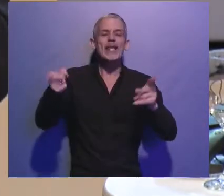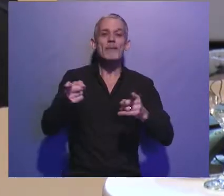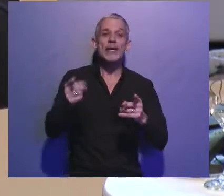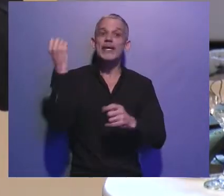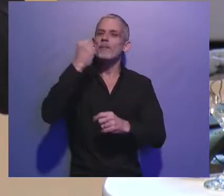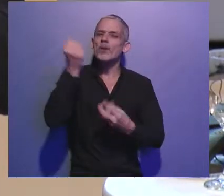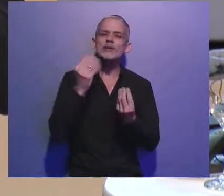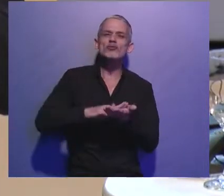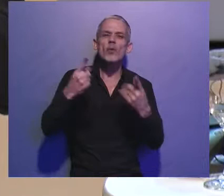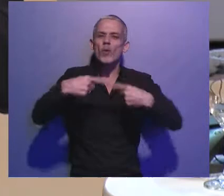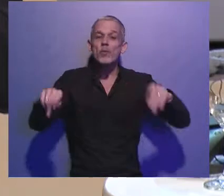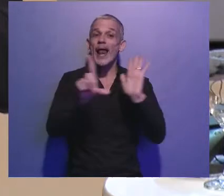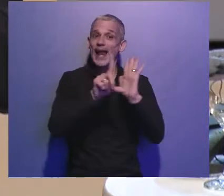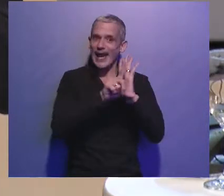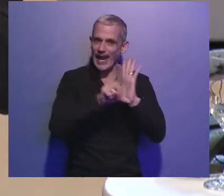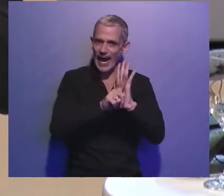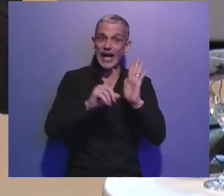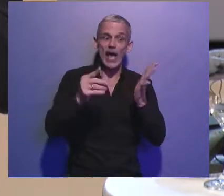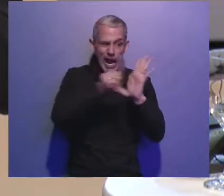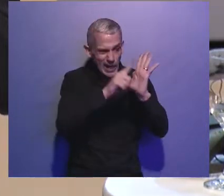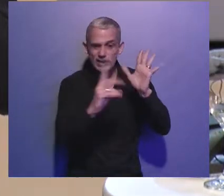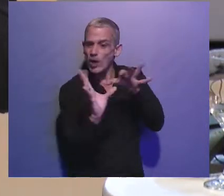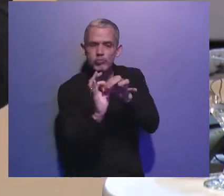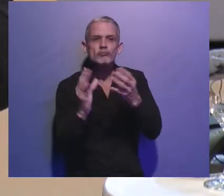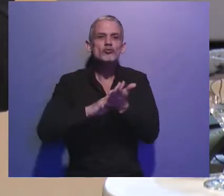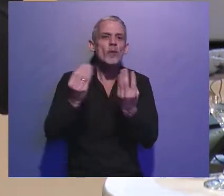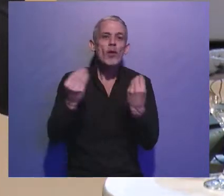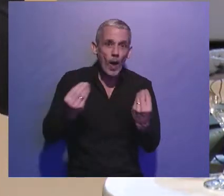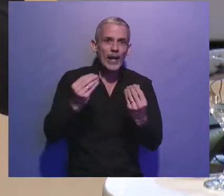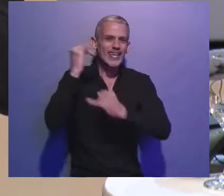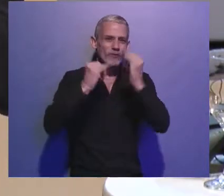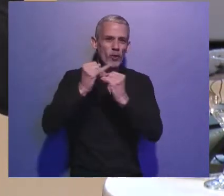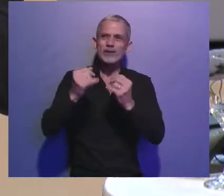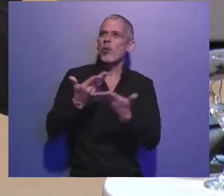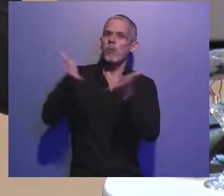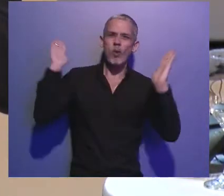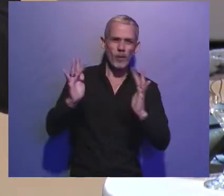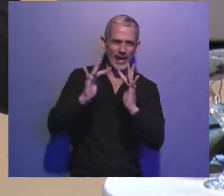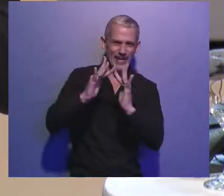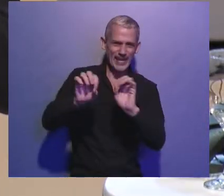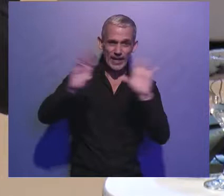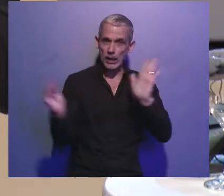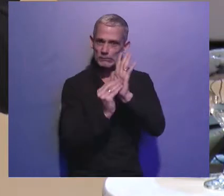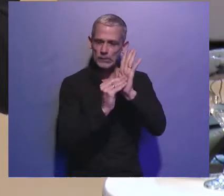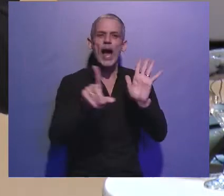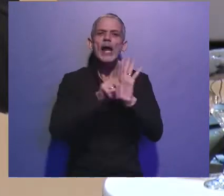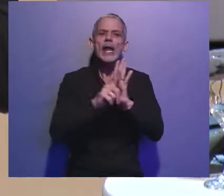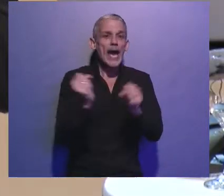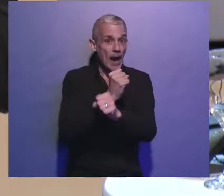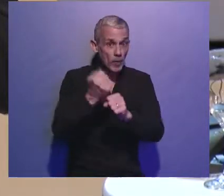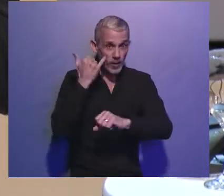Information law. This ambitious law was passed in 2011 at a national level and